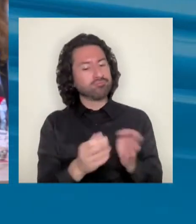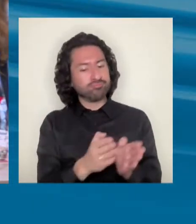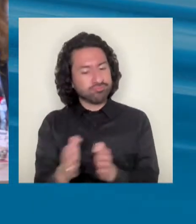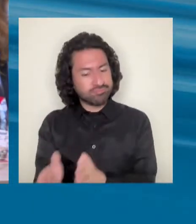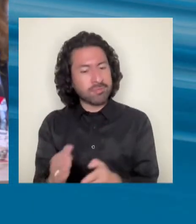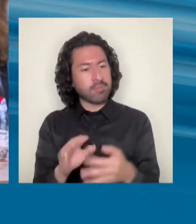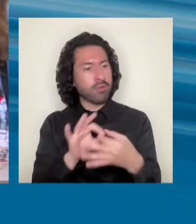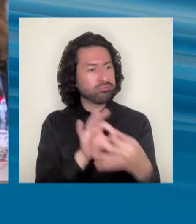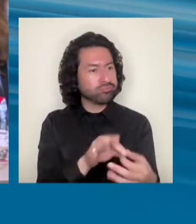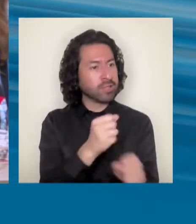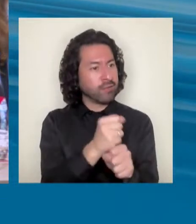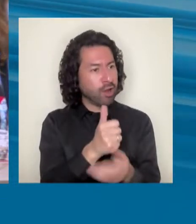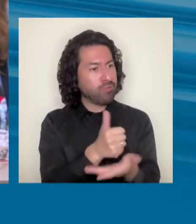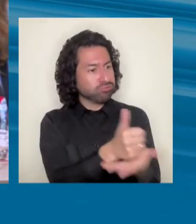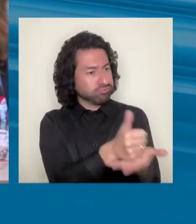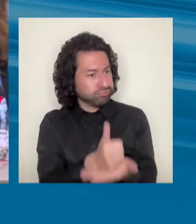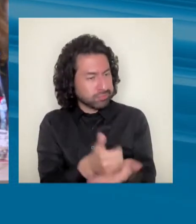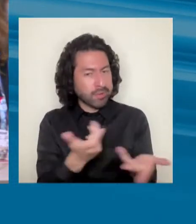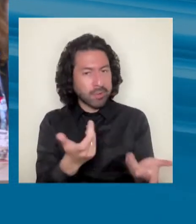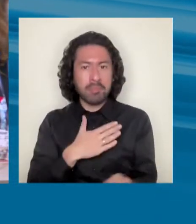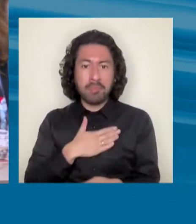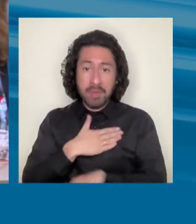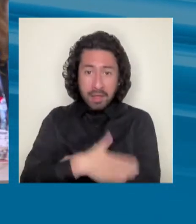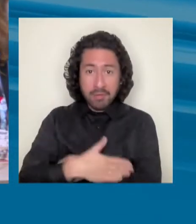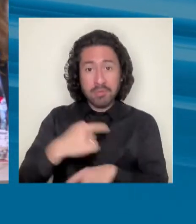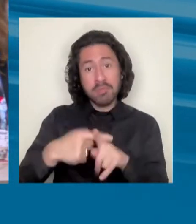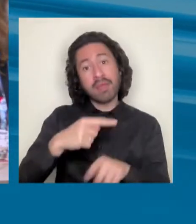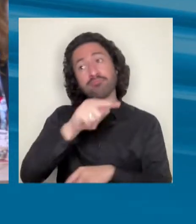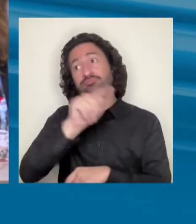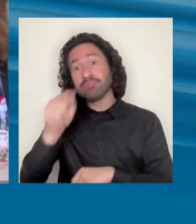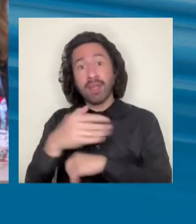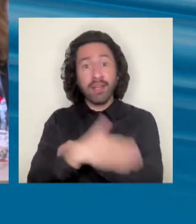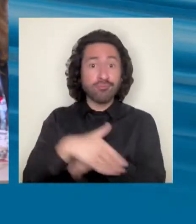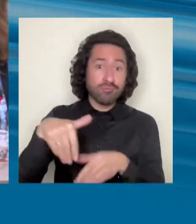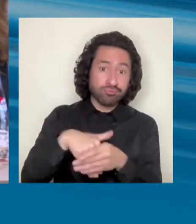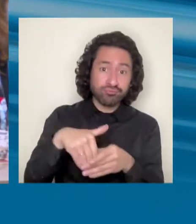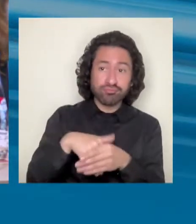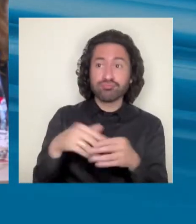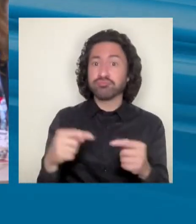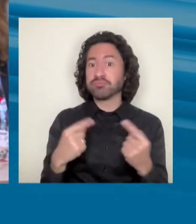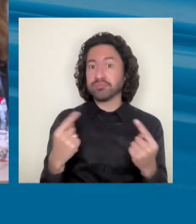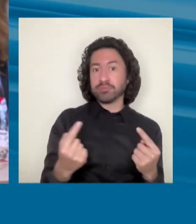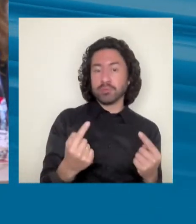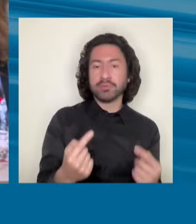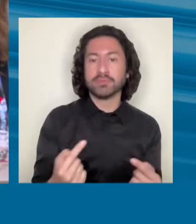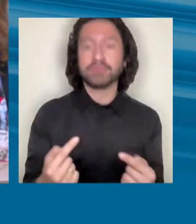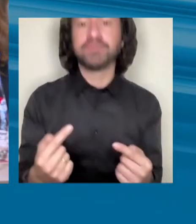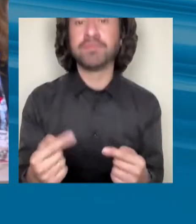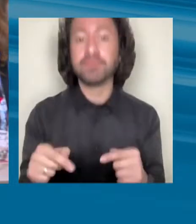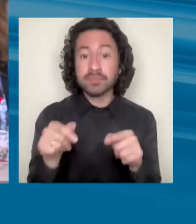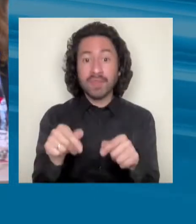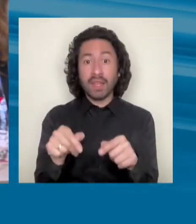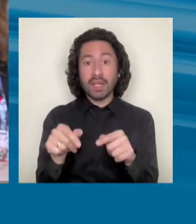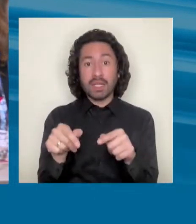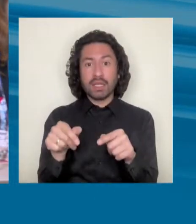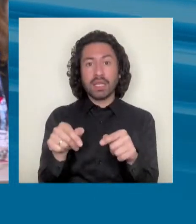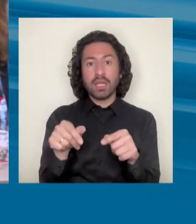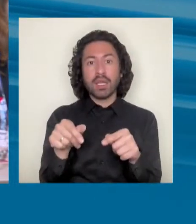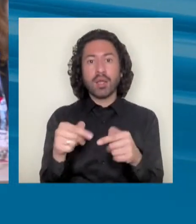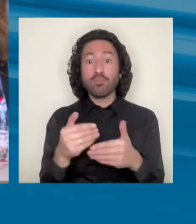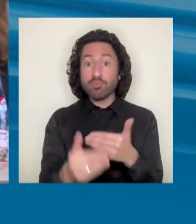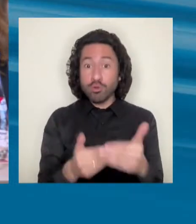sustainable development priorities. So as we begin the process to accelerate the implementation of the Antigua-Barbuda Agenda for SIDS, the